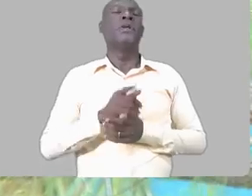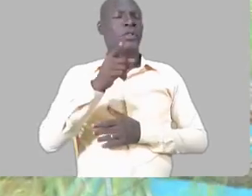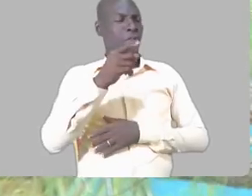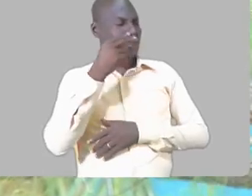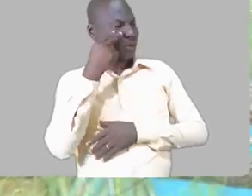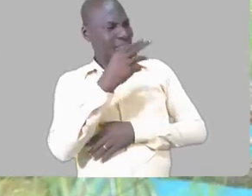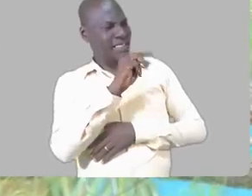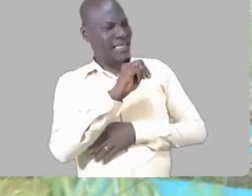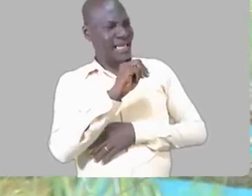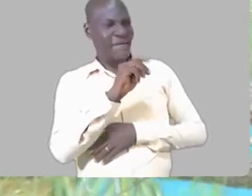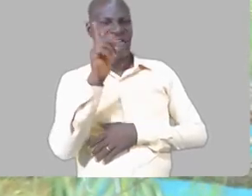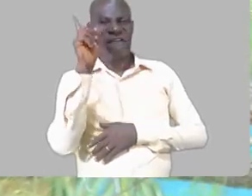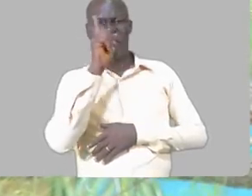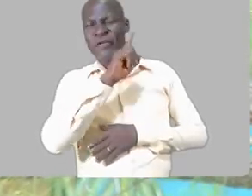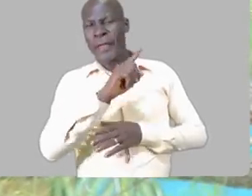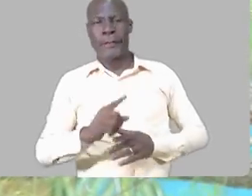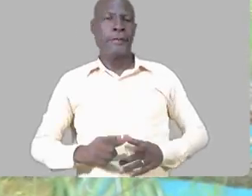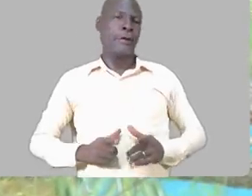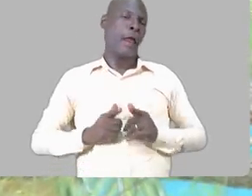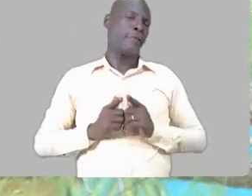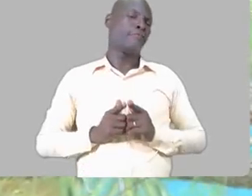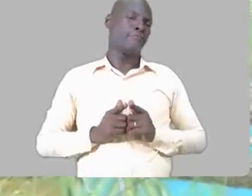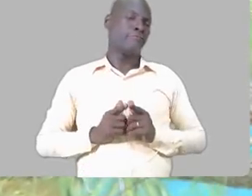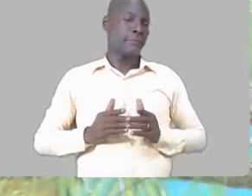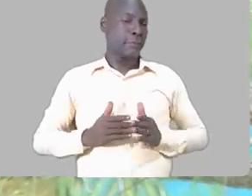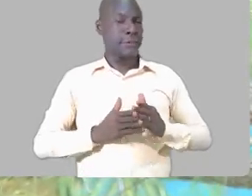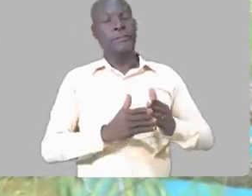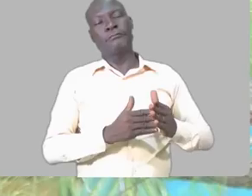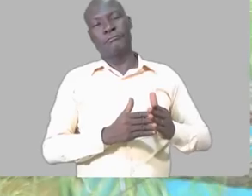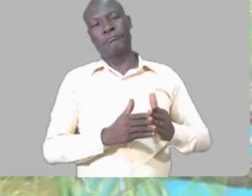wo sha fake life asankrofo ebebre elivu